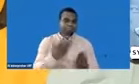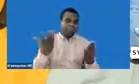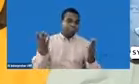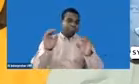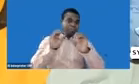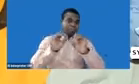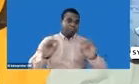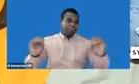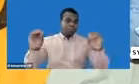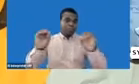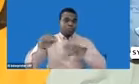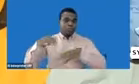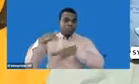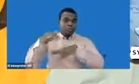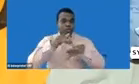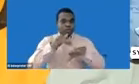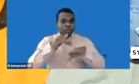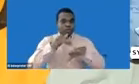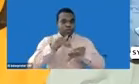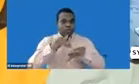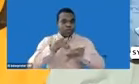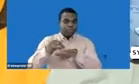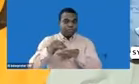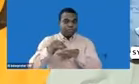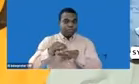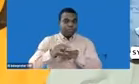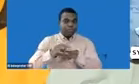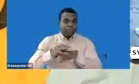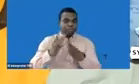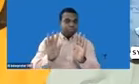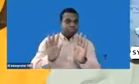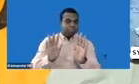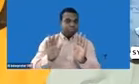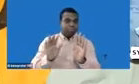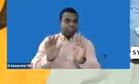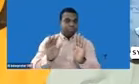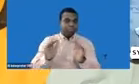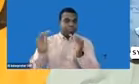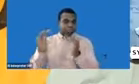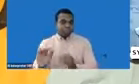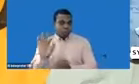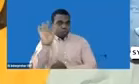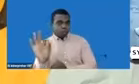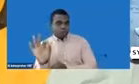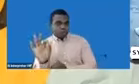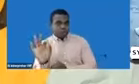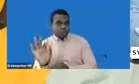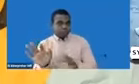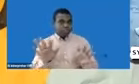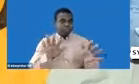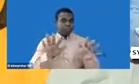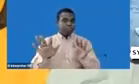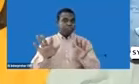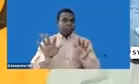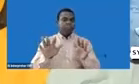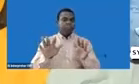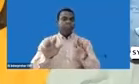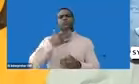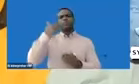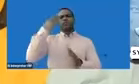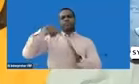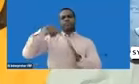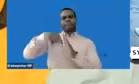To what extent can automated tools be relied upon for Web Accessibility Directive compliance, and where does manual intervention